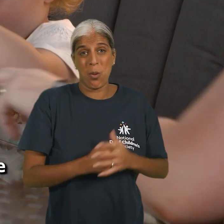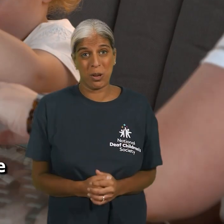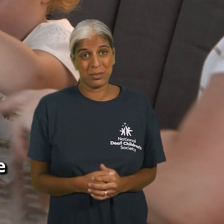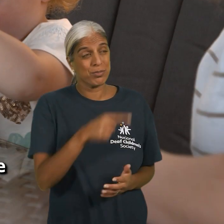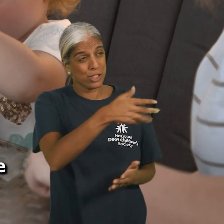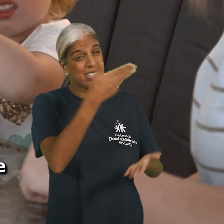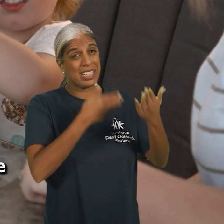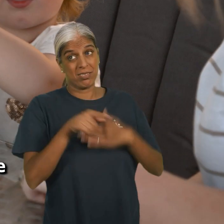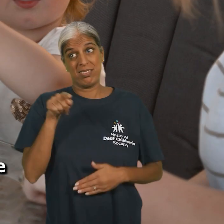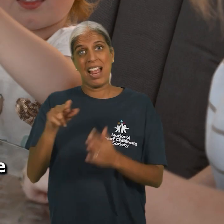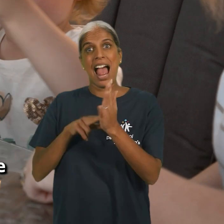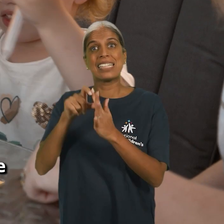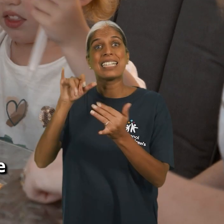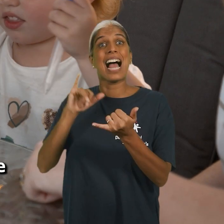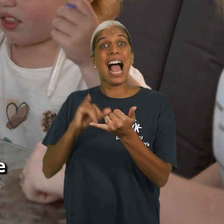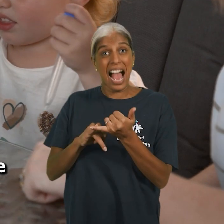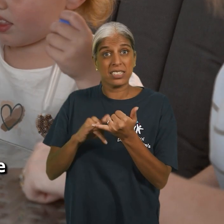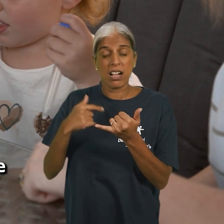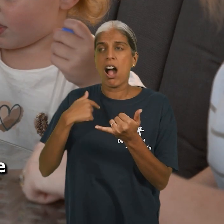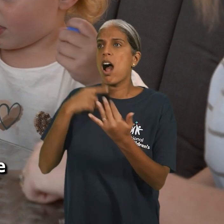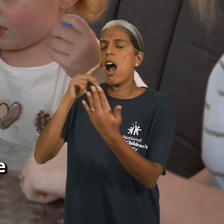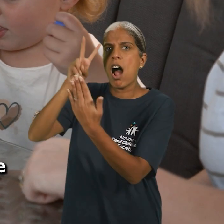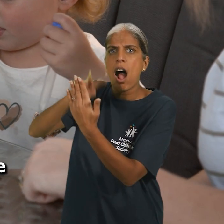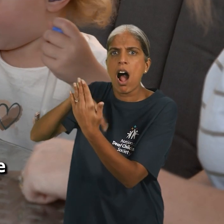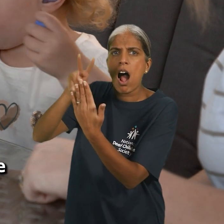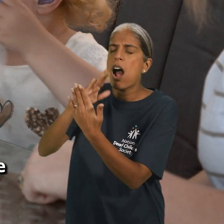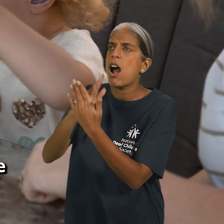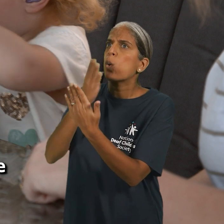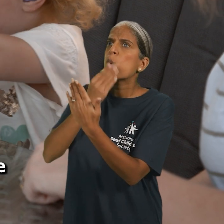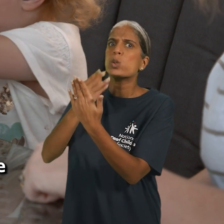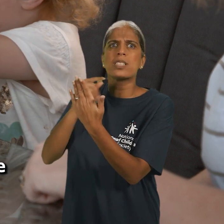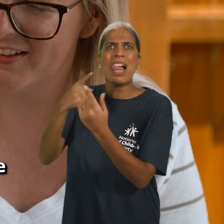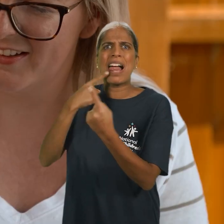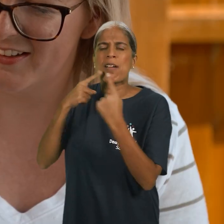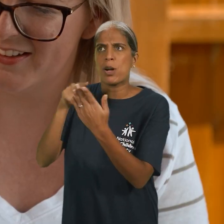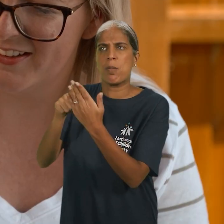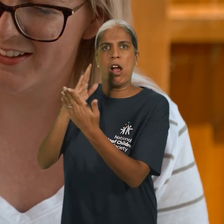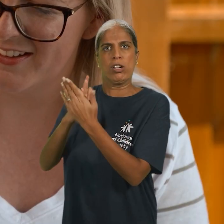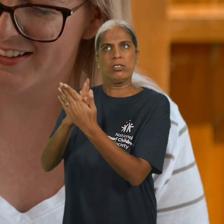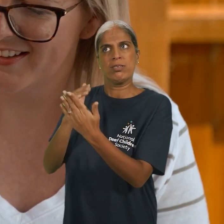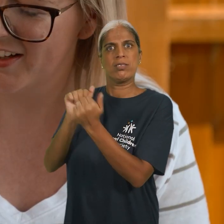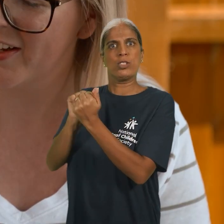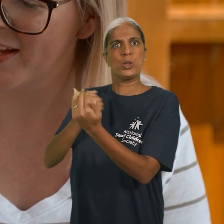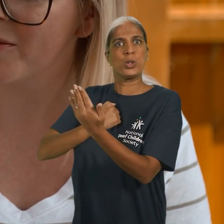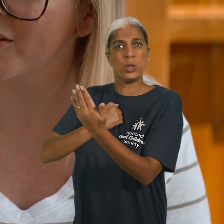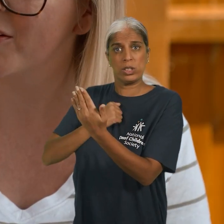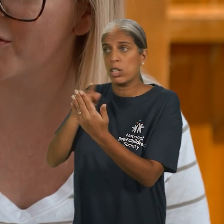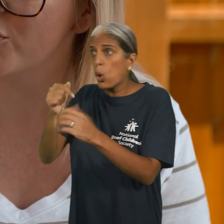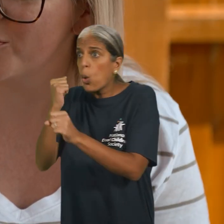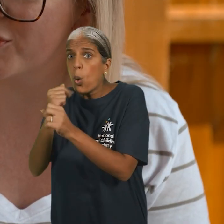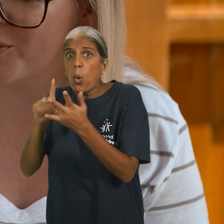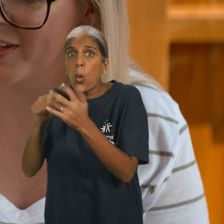She put us onto the NDCS, so I was able to access factual resources rather than just going off on a